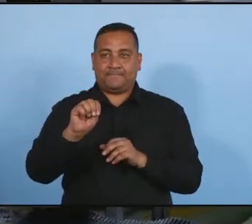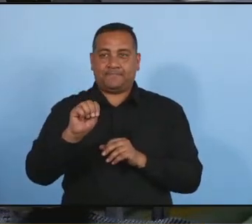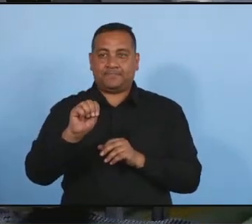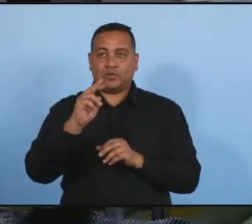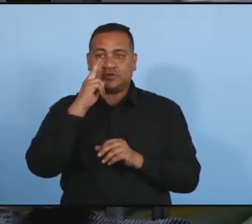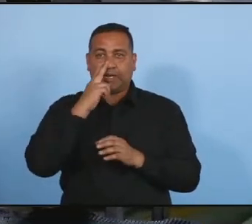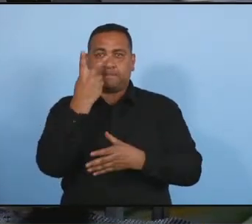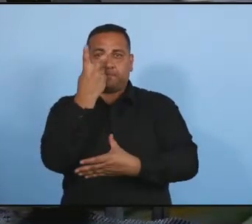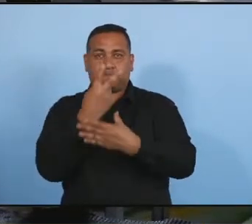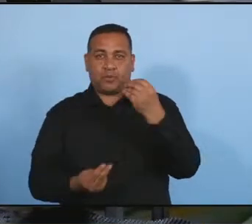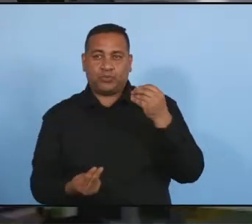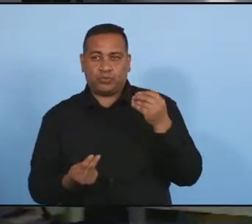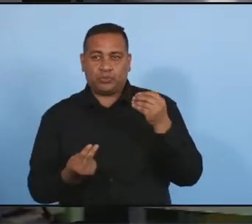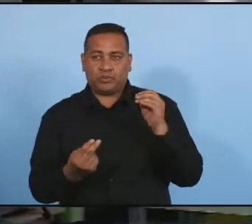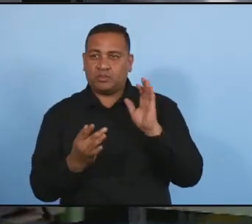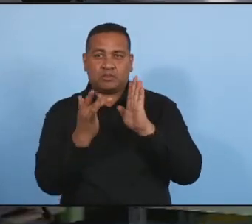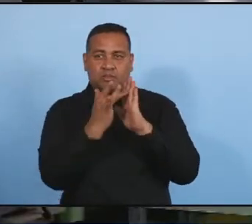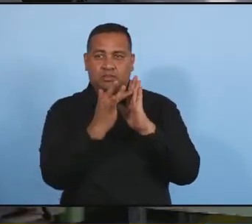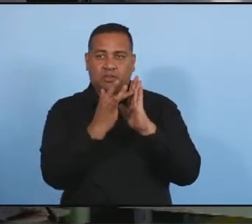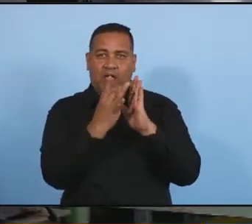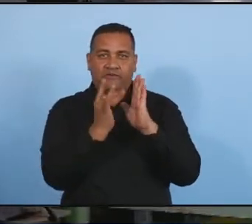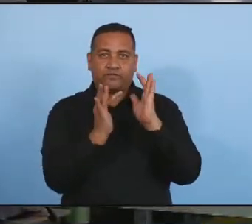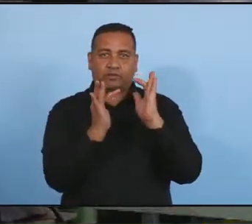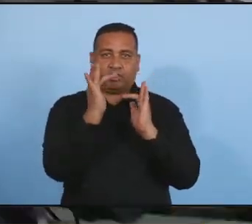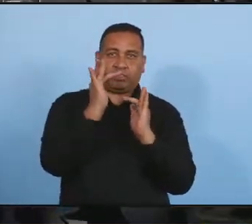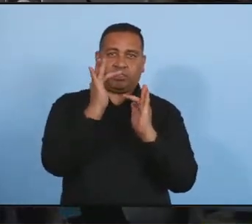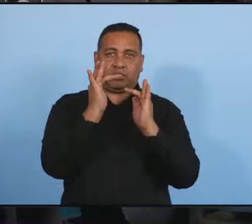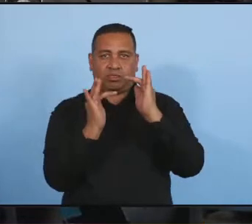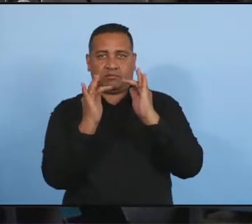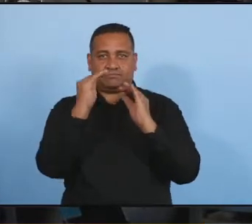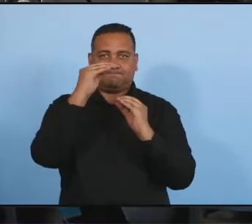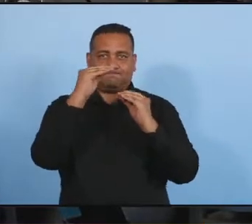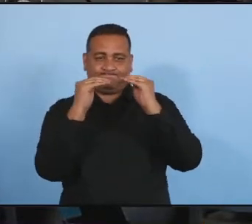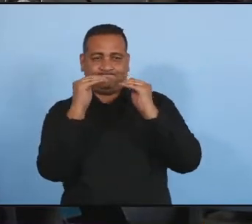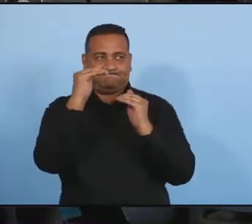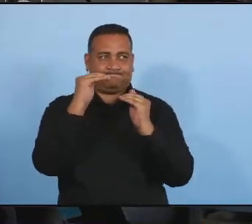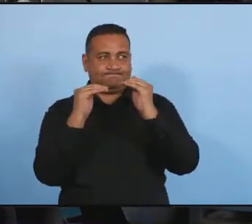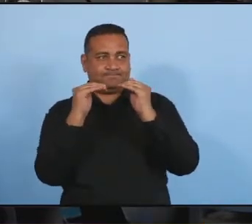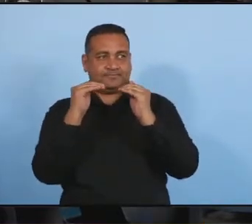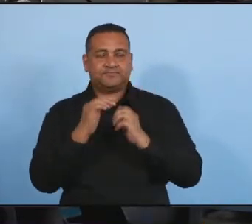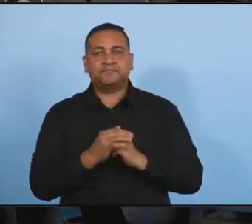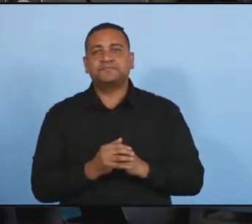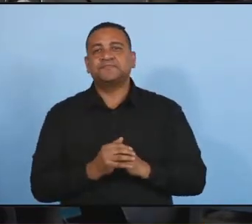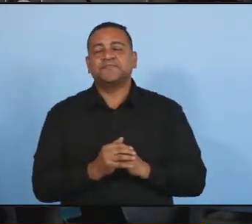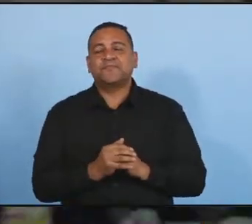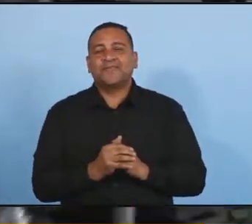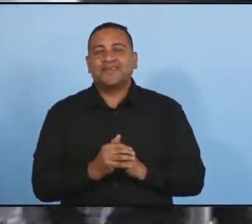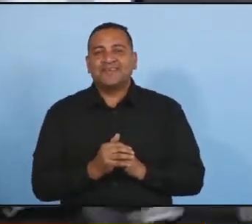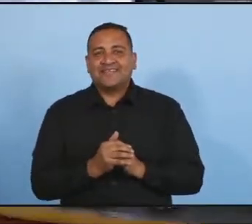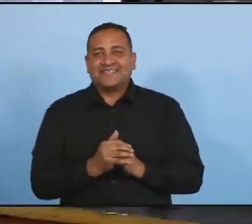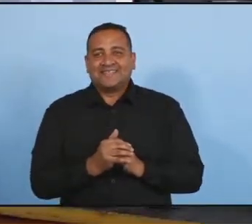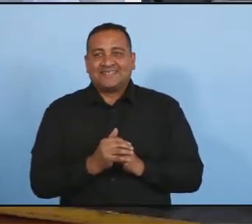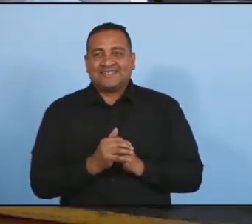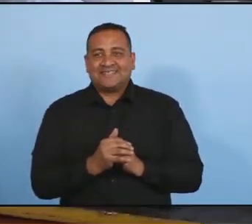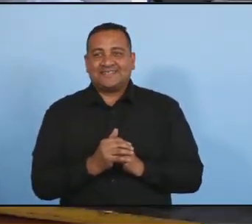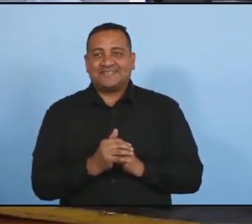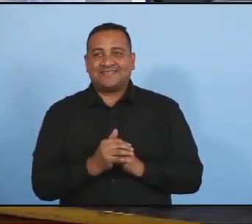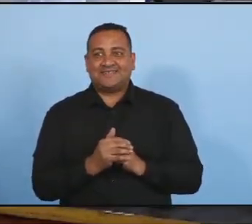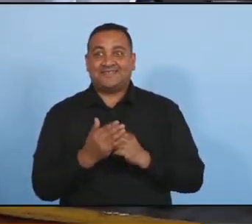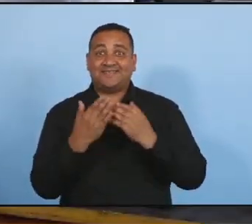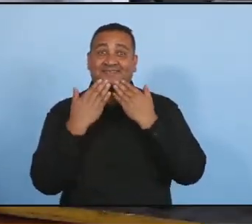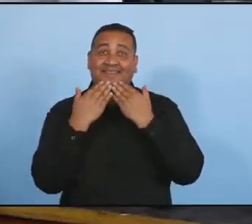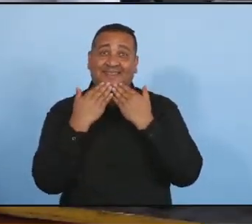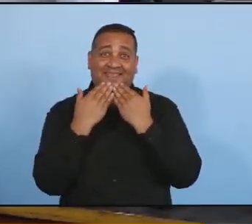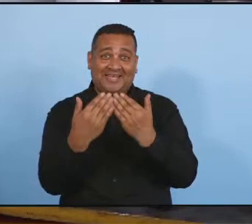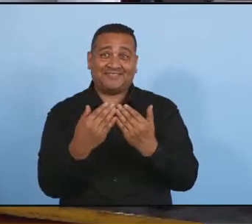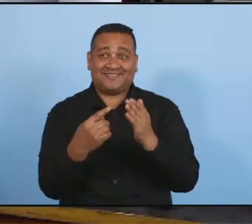off-centered. Yeah. But this one is concentric in the middle. Yeah. And thank you for showing us. I mean, this looks like